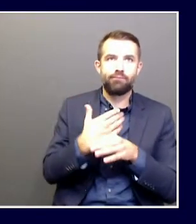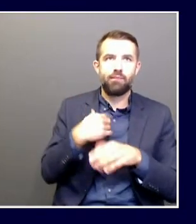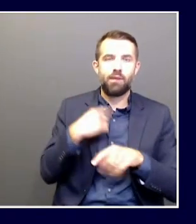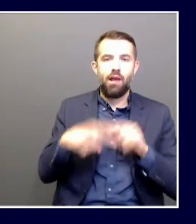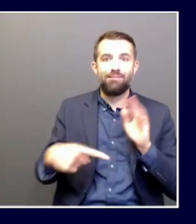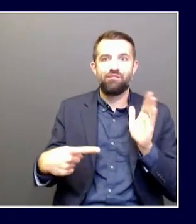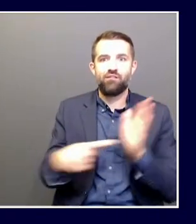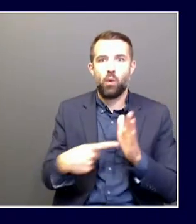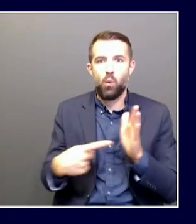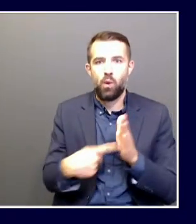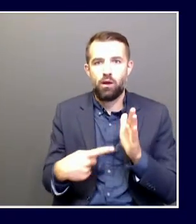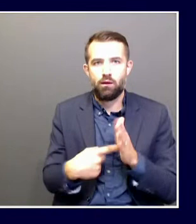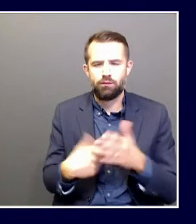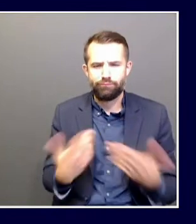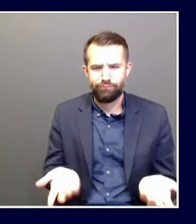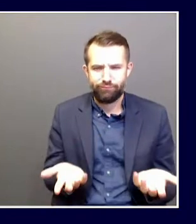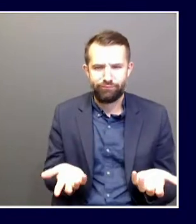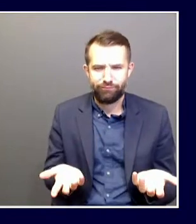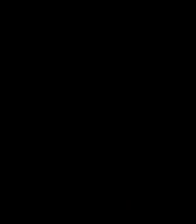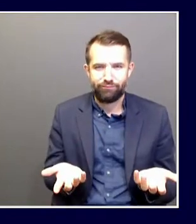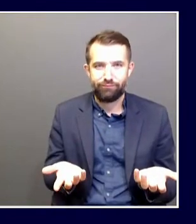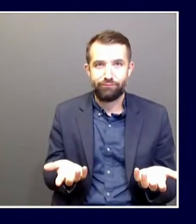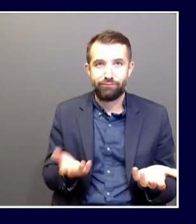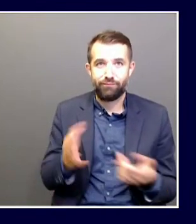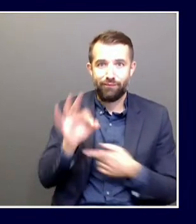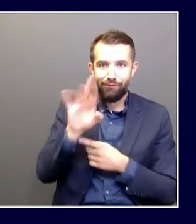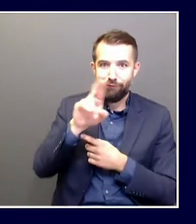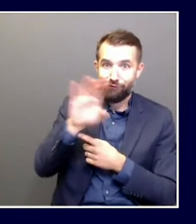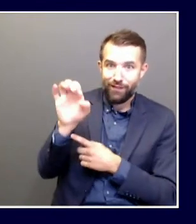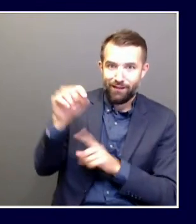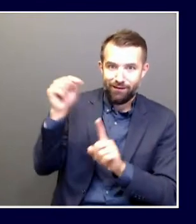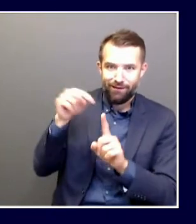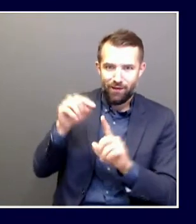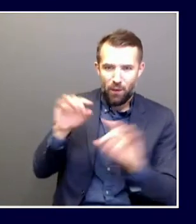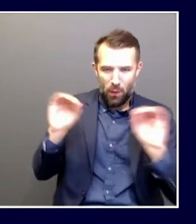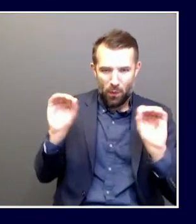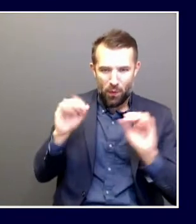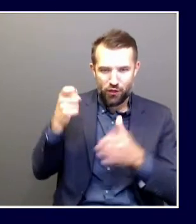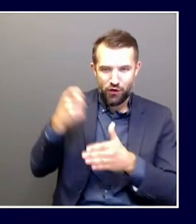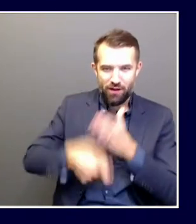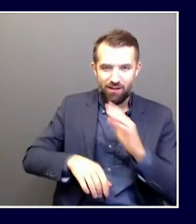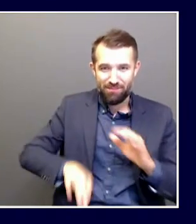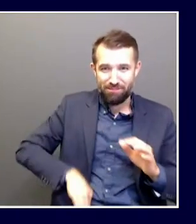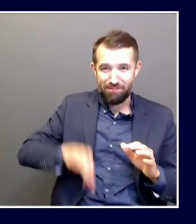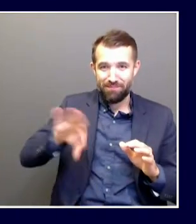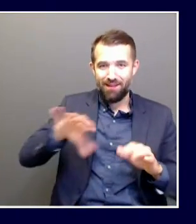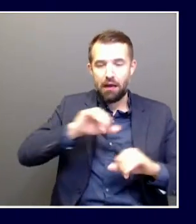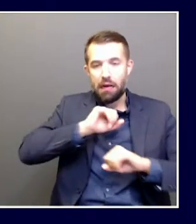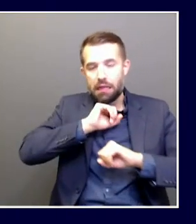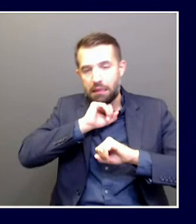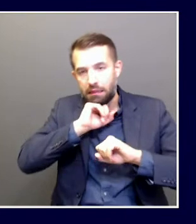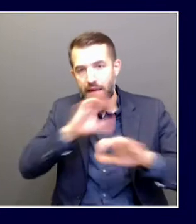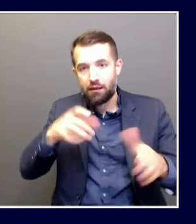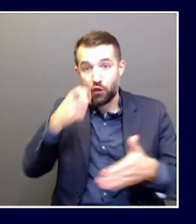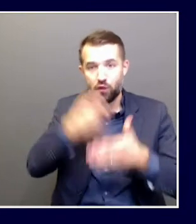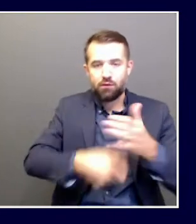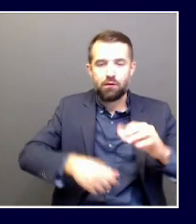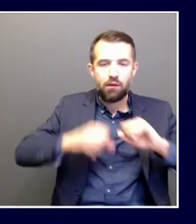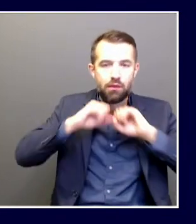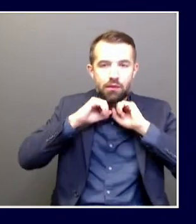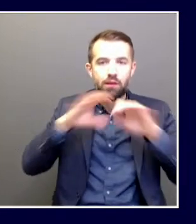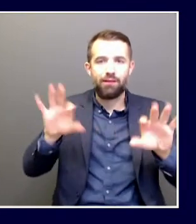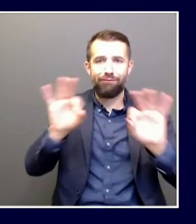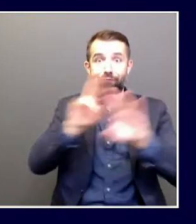The COVID-19 vaccine across the nation in the state of Maine, there's no charge for it. It is free. This is